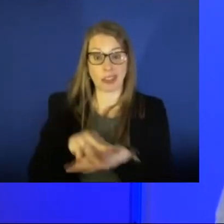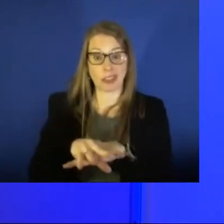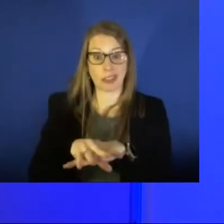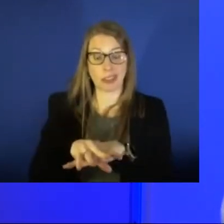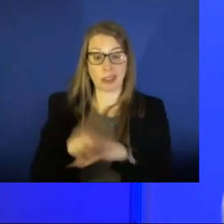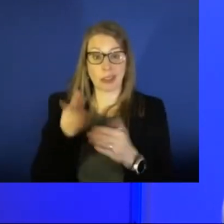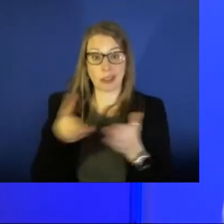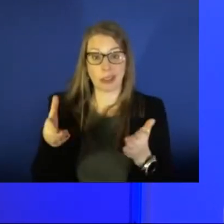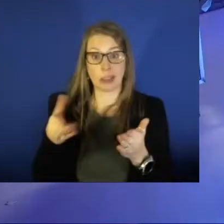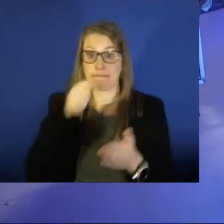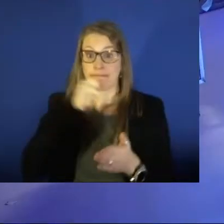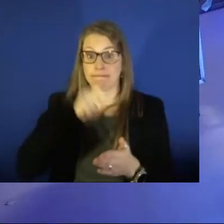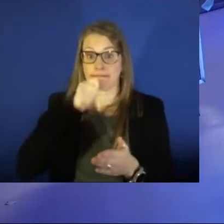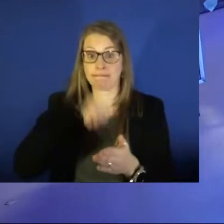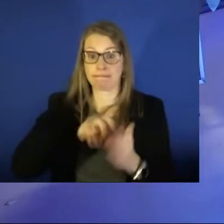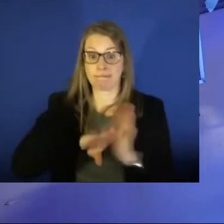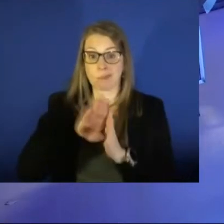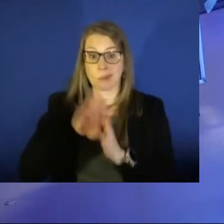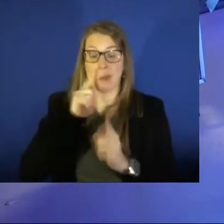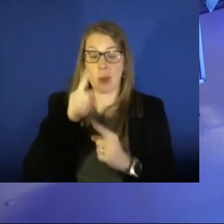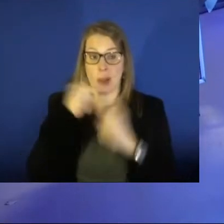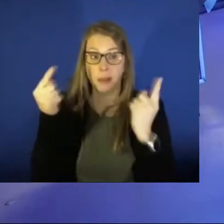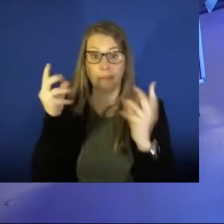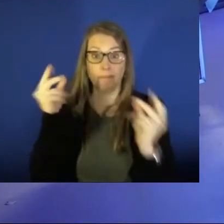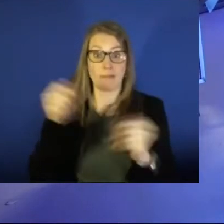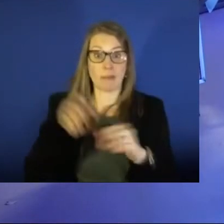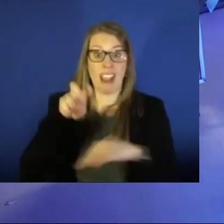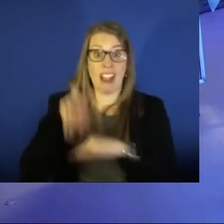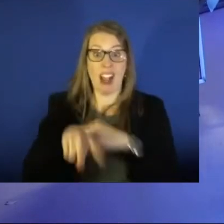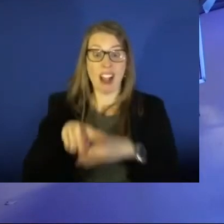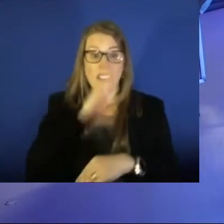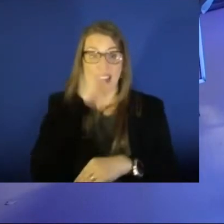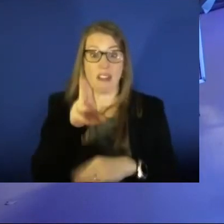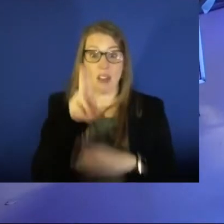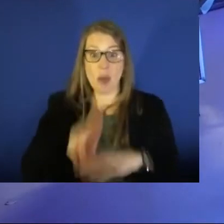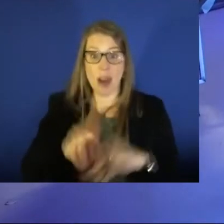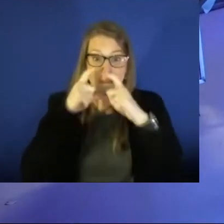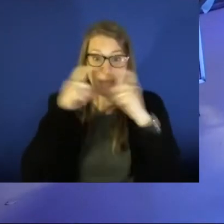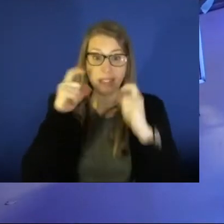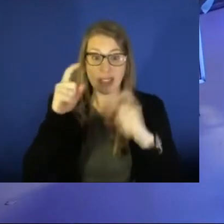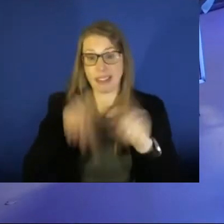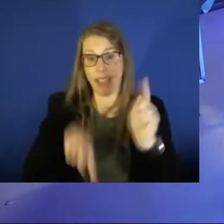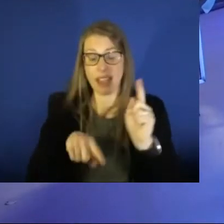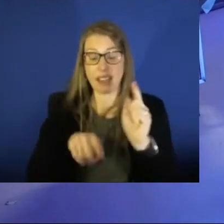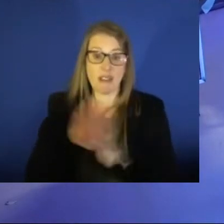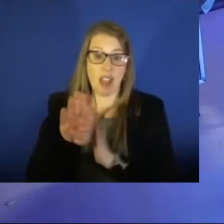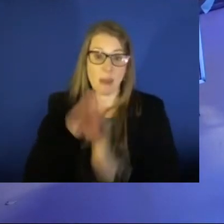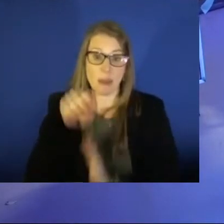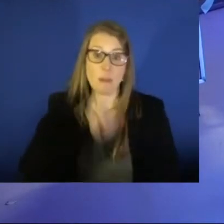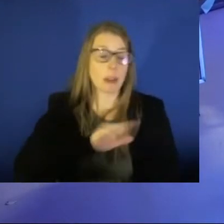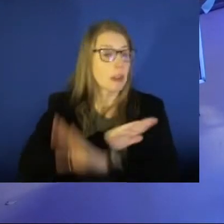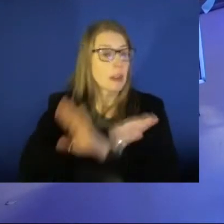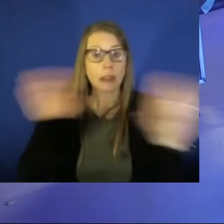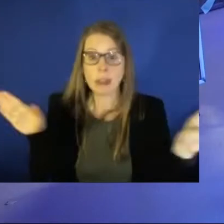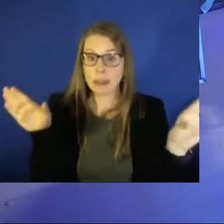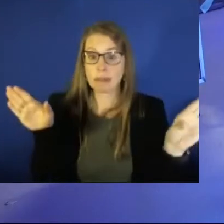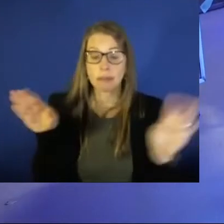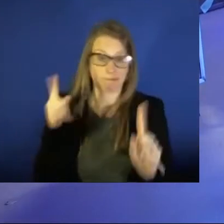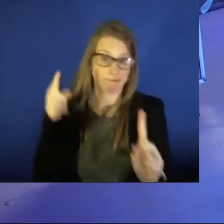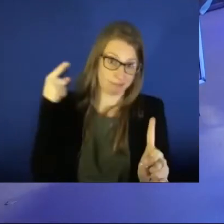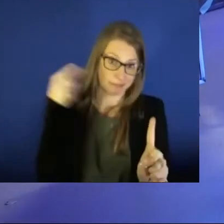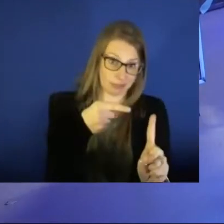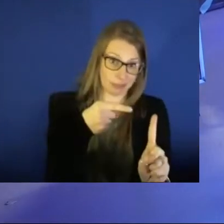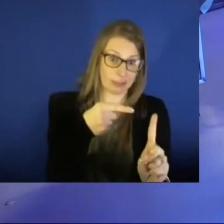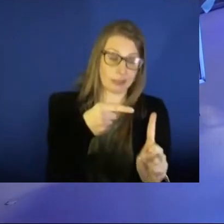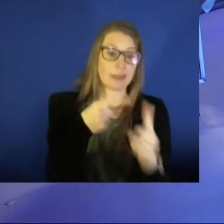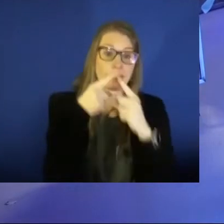allergens. And Makes I think sense. people then jumped immediately going to say, well, then we should never wear masks because you can't develop Right. tolerance. Or wait. This part, the priming of the immune system occurs when you're like